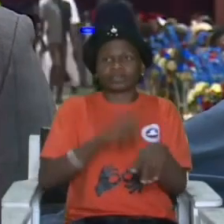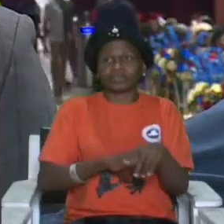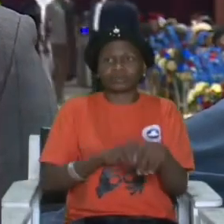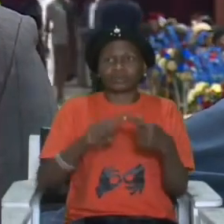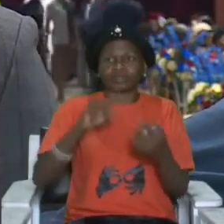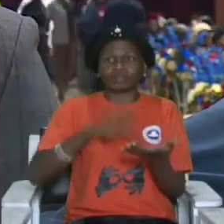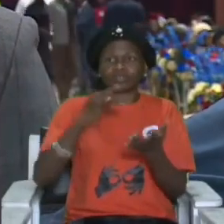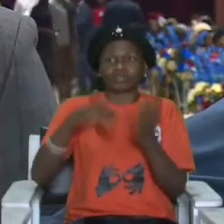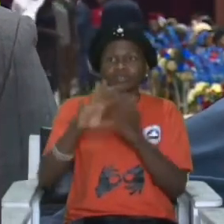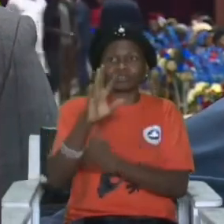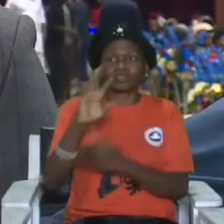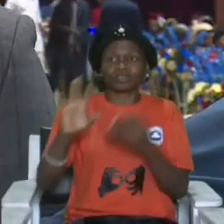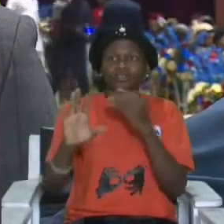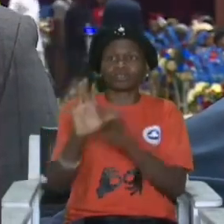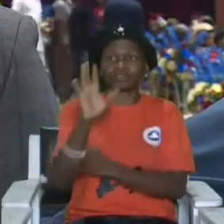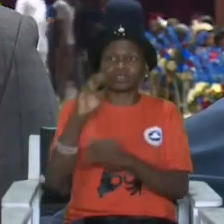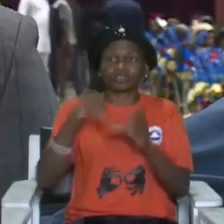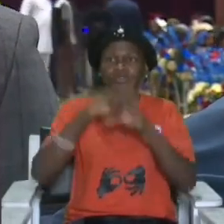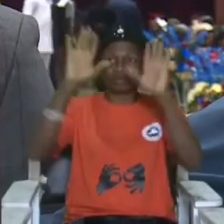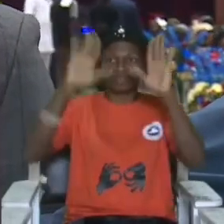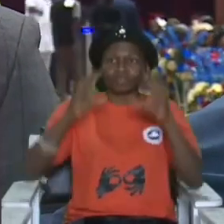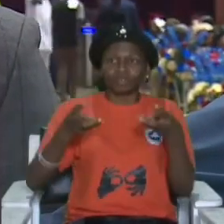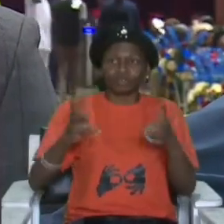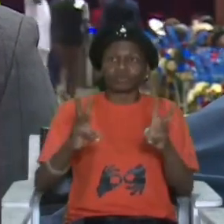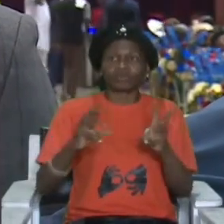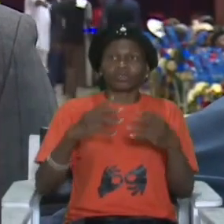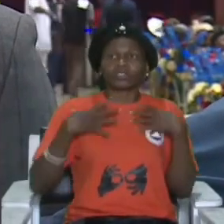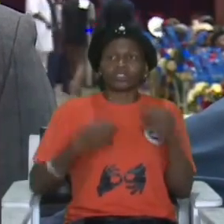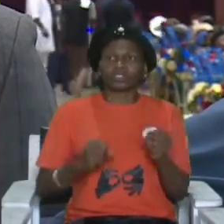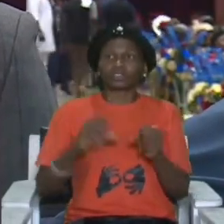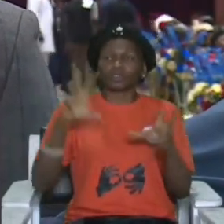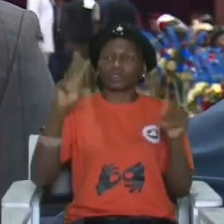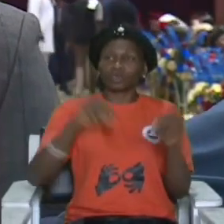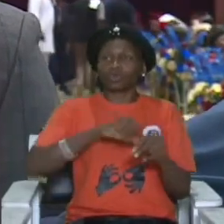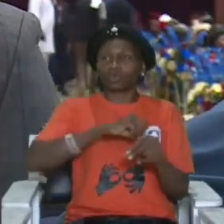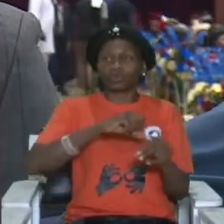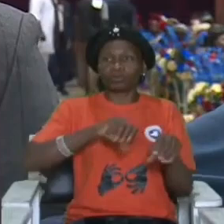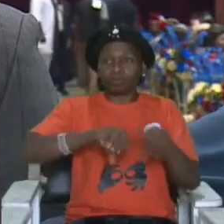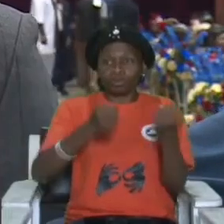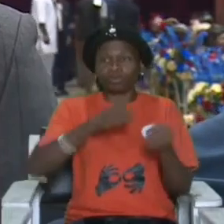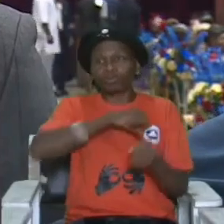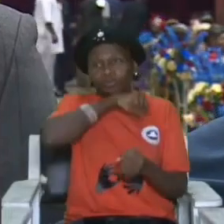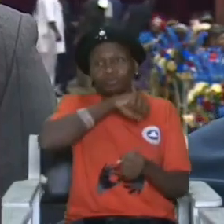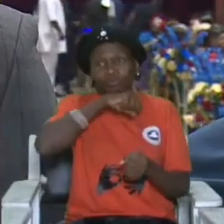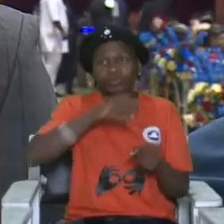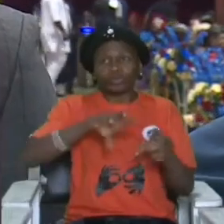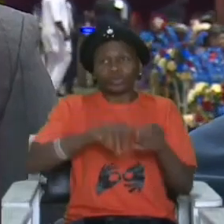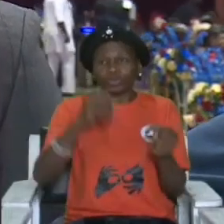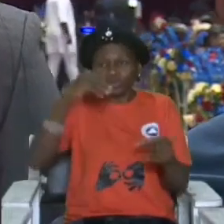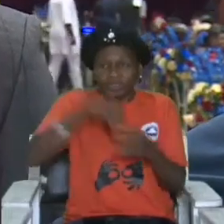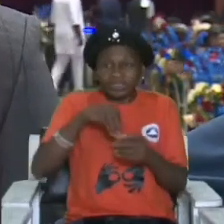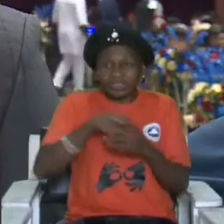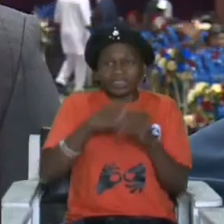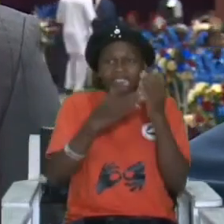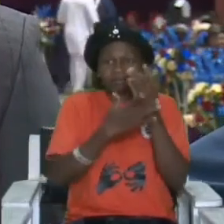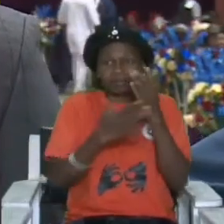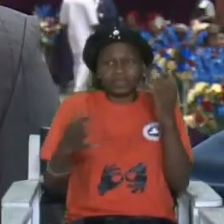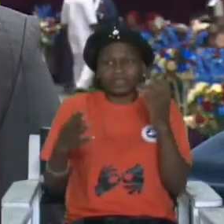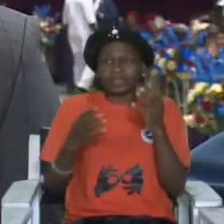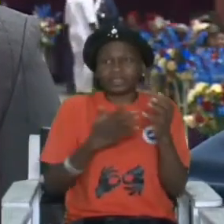the glory of God, God in his miraculous way healed me. No broken bone, no internal bleeding,